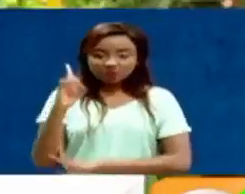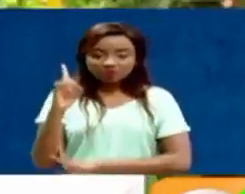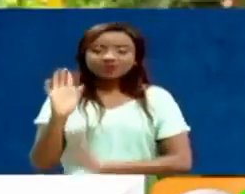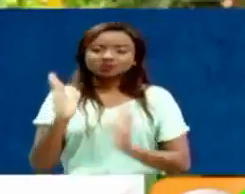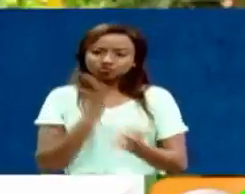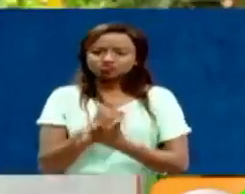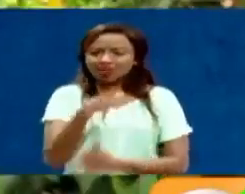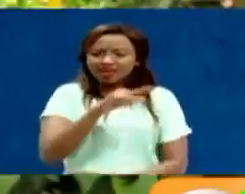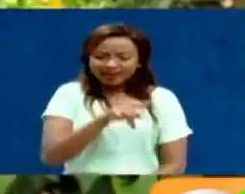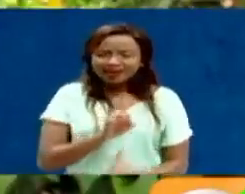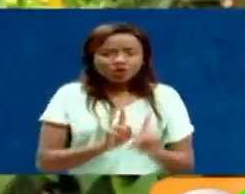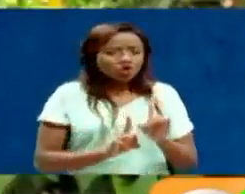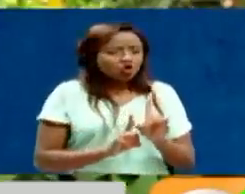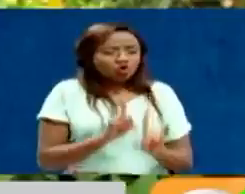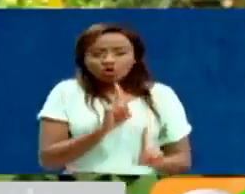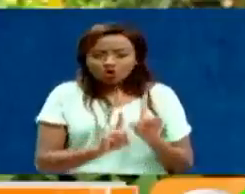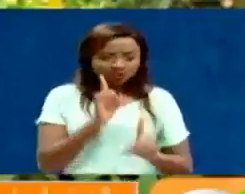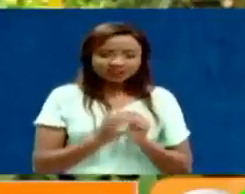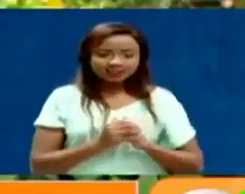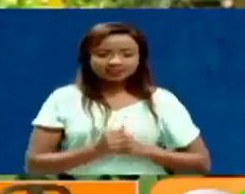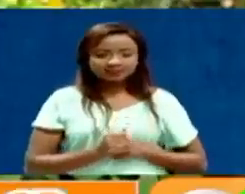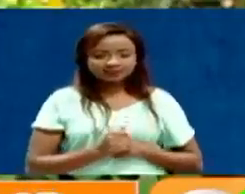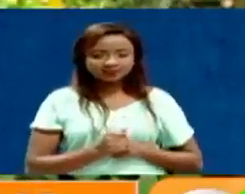in the epicenter of the COVID-19.